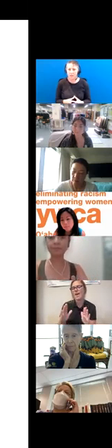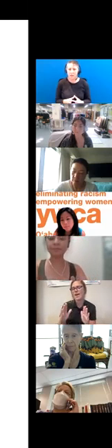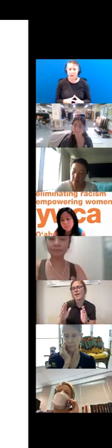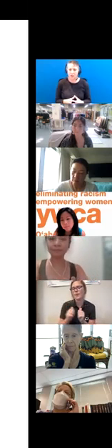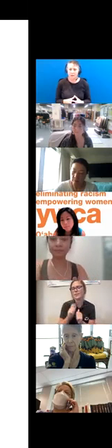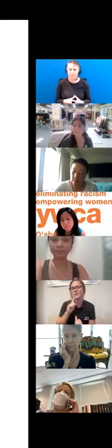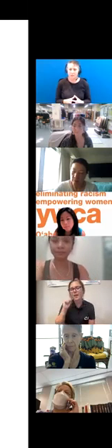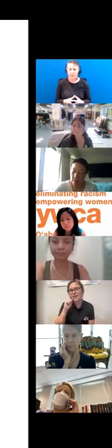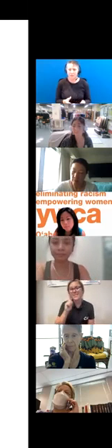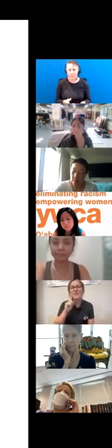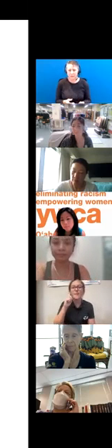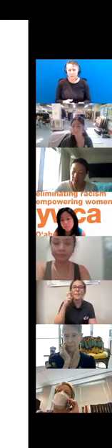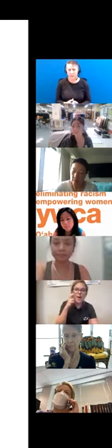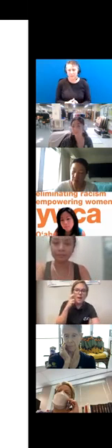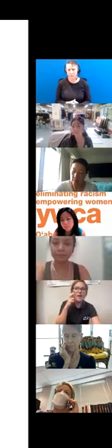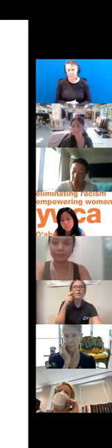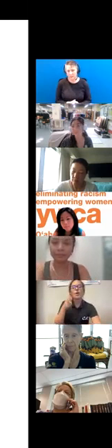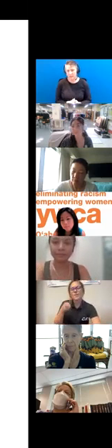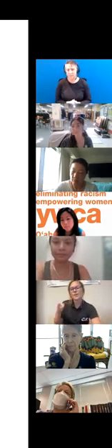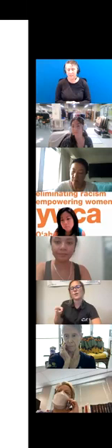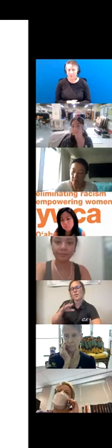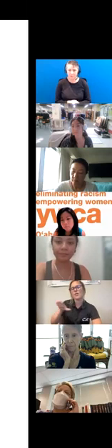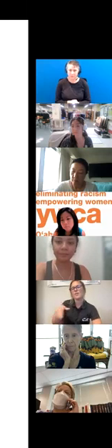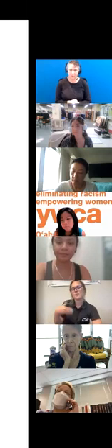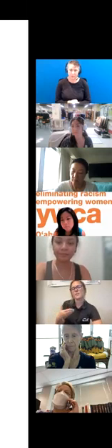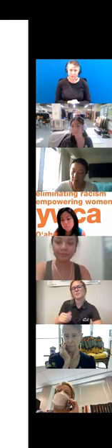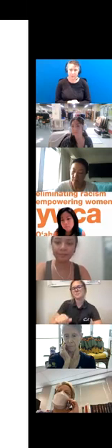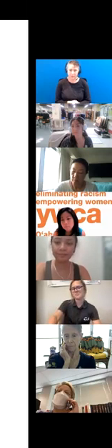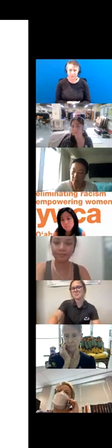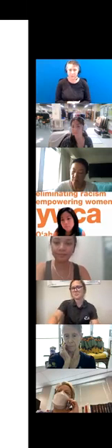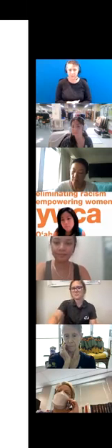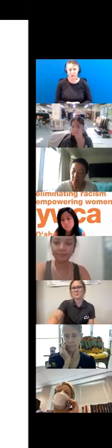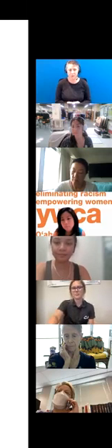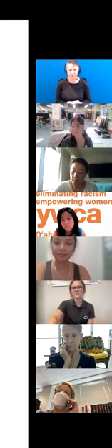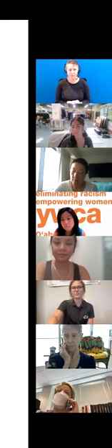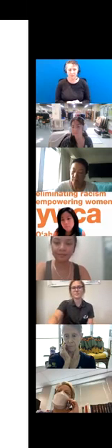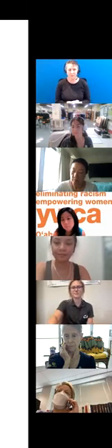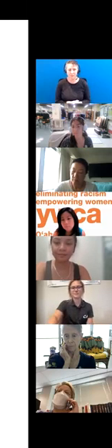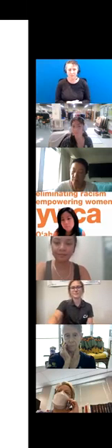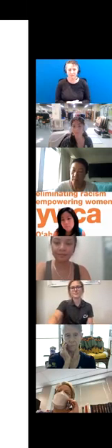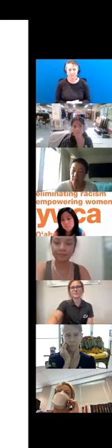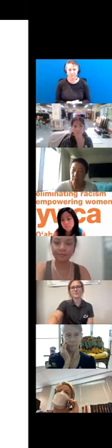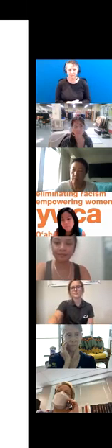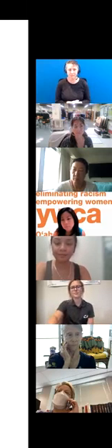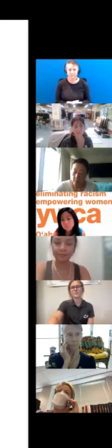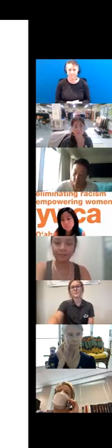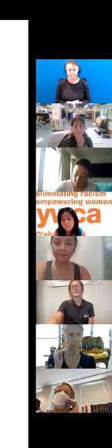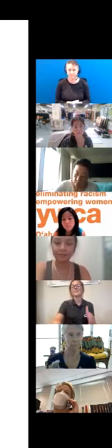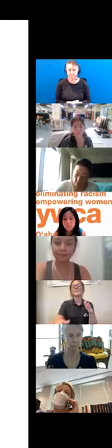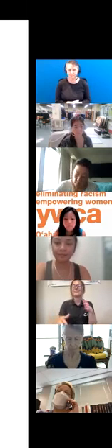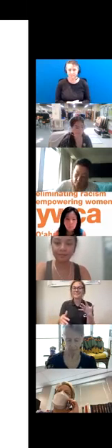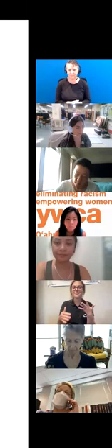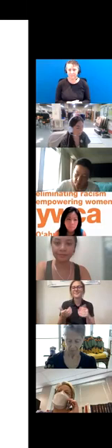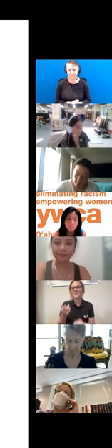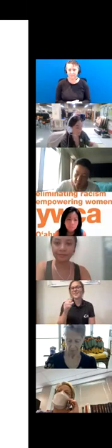and have a way to engage with them, a deaf person, a deaf blind person, or a hard of hearing person.